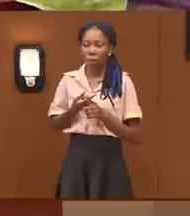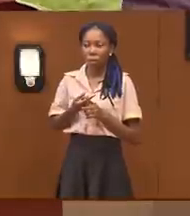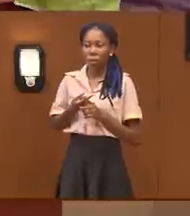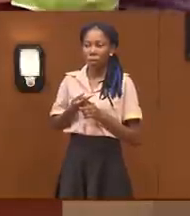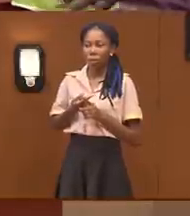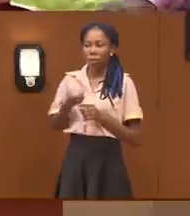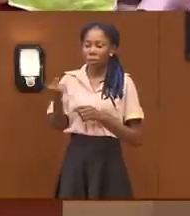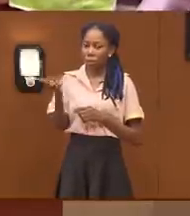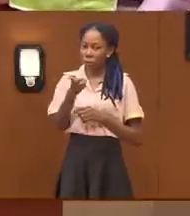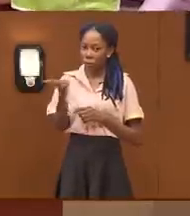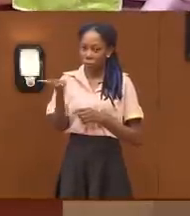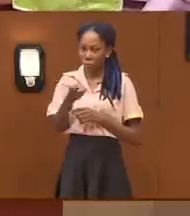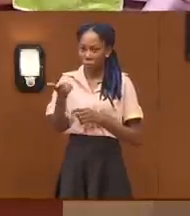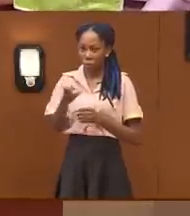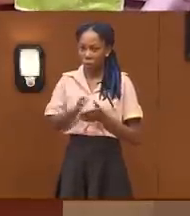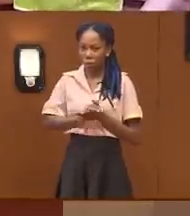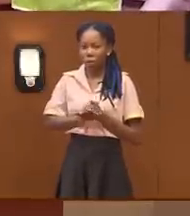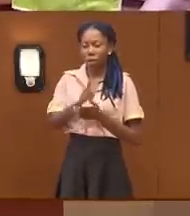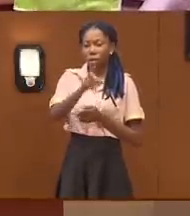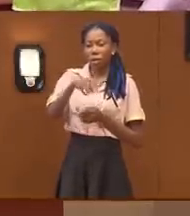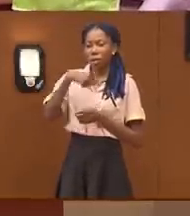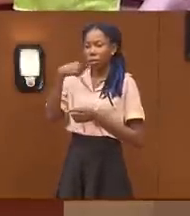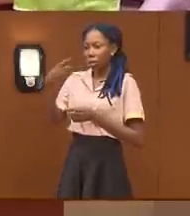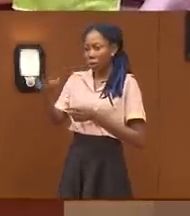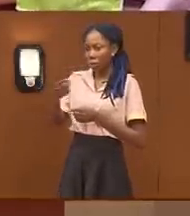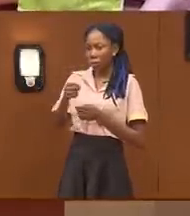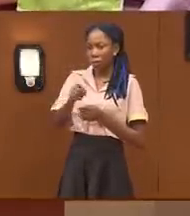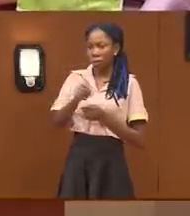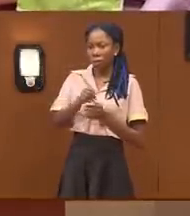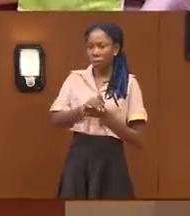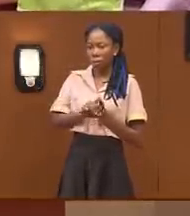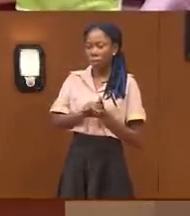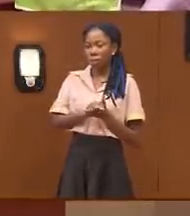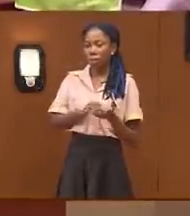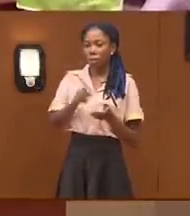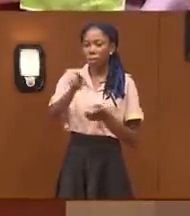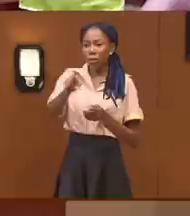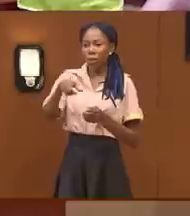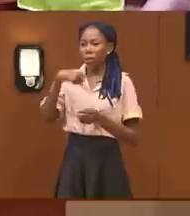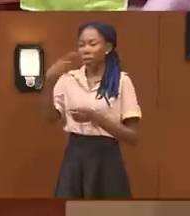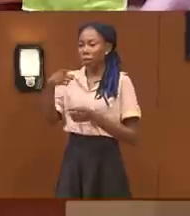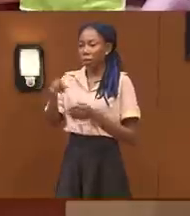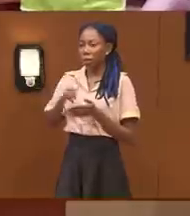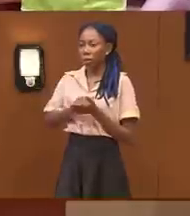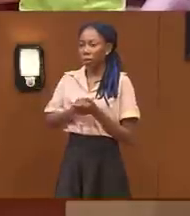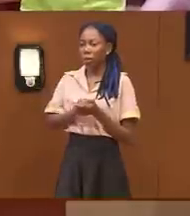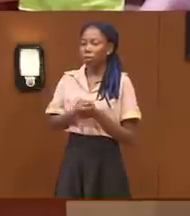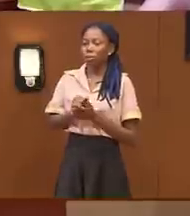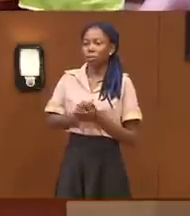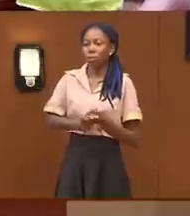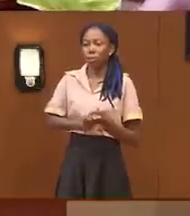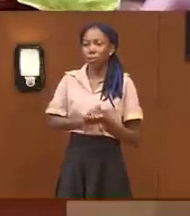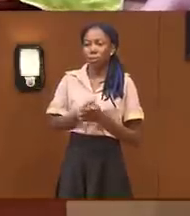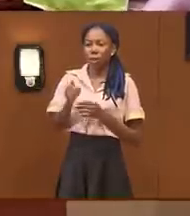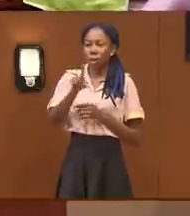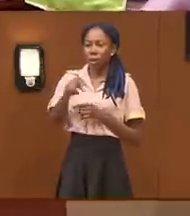I and you, yourself. Mr. Well, Sylvester, I can allow... I'm still talking. I don't want to go long. I would have allowed the foremost. I'm still talking now, please. No, let me tell you why,